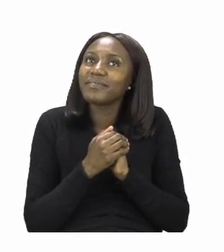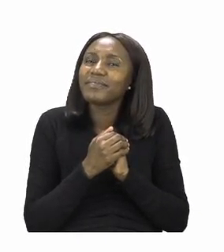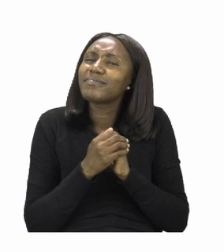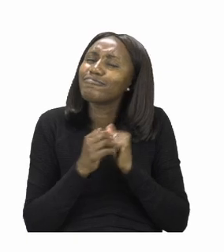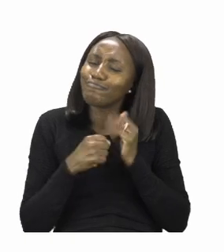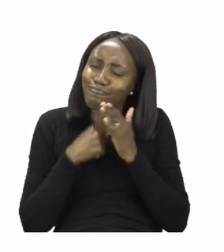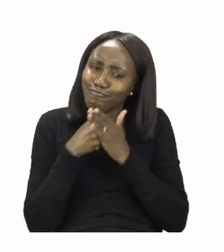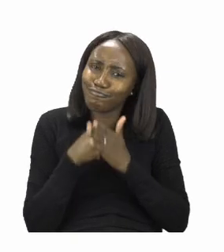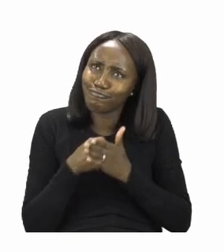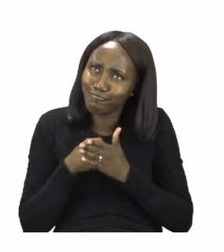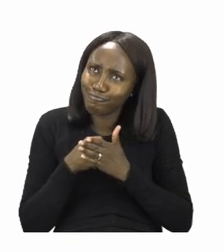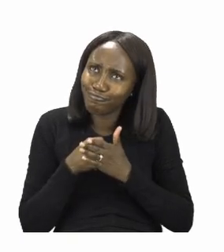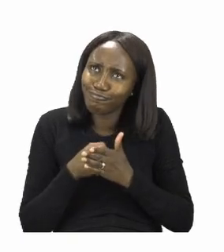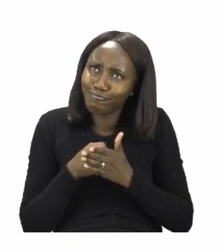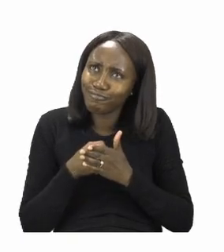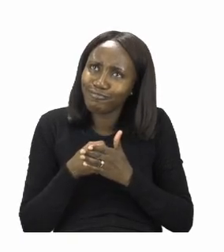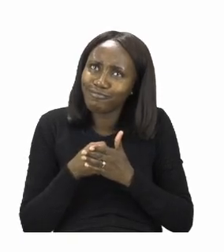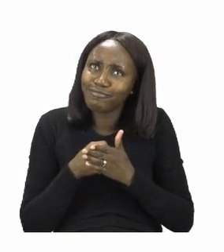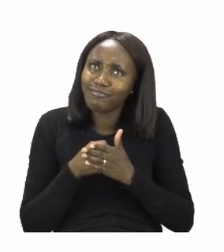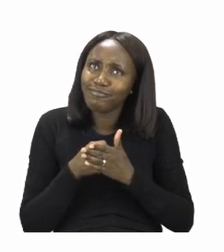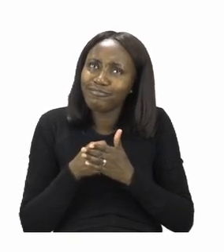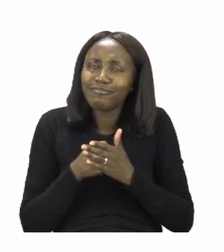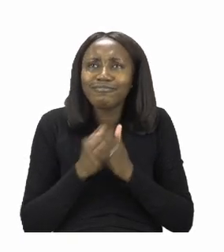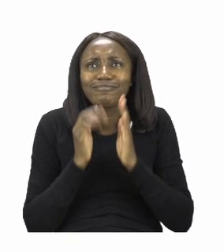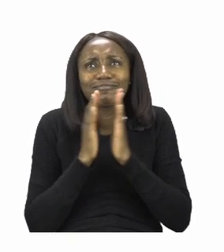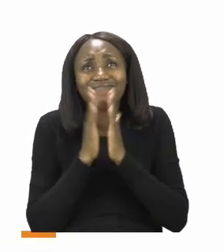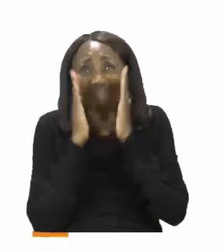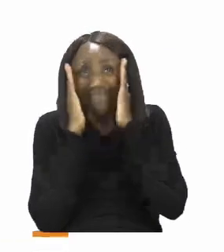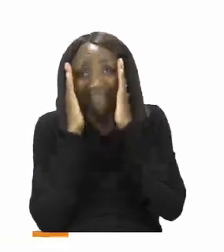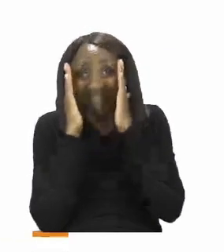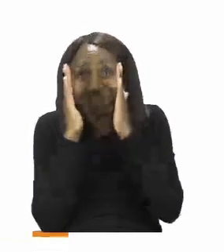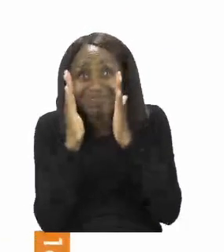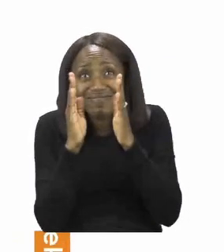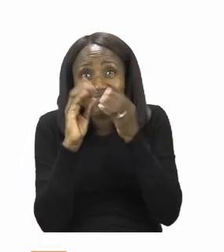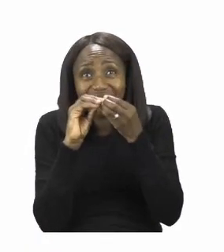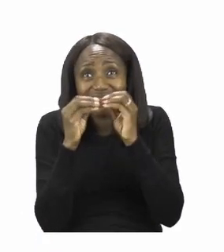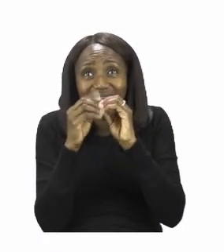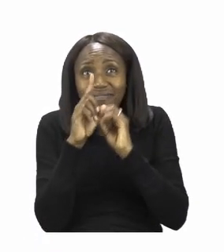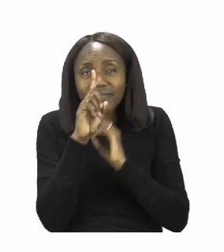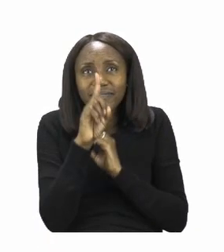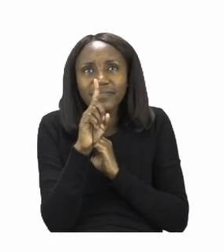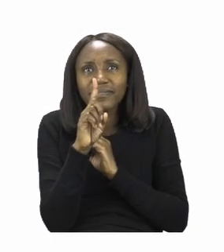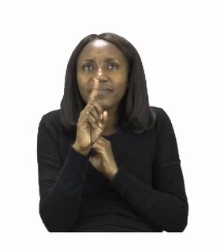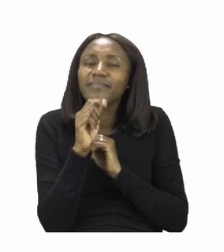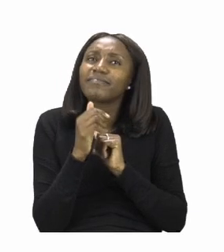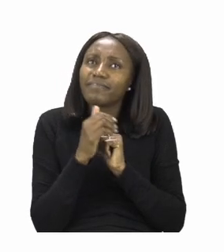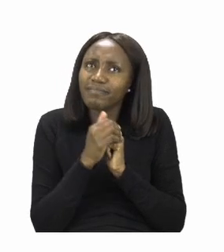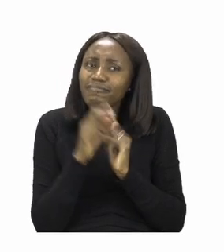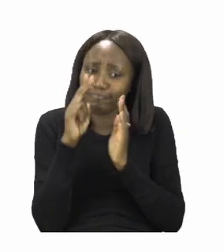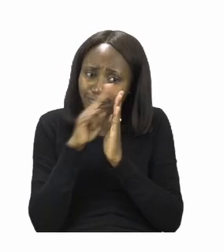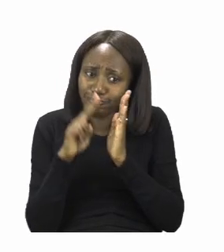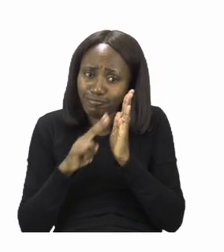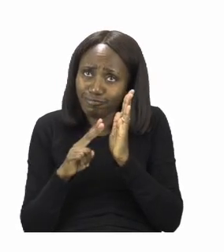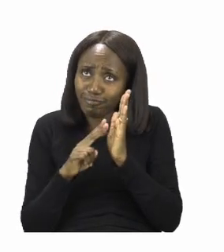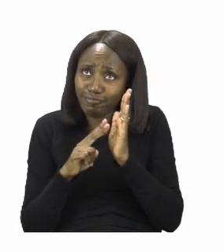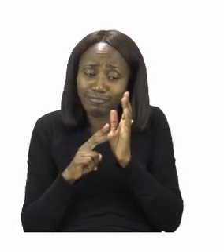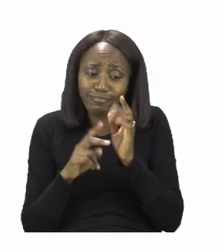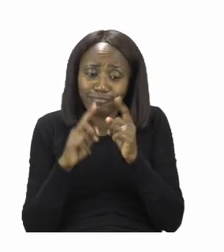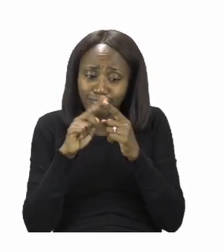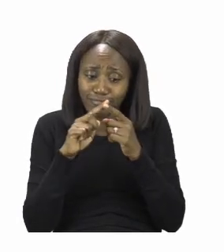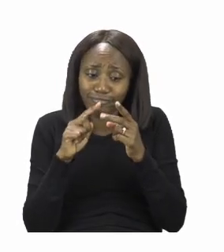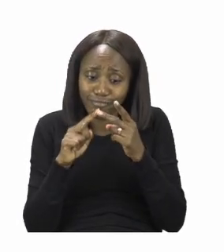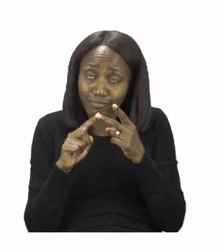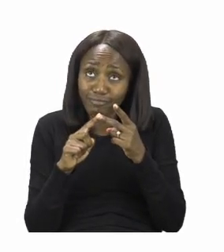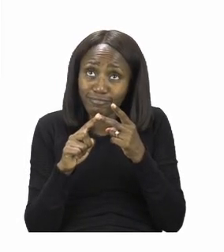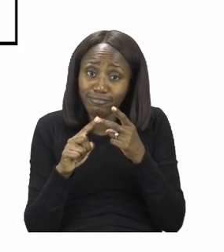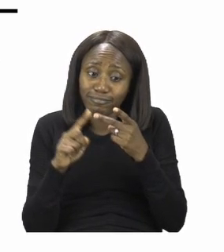do together. So, I want you to focus on number one. Remember, we're going to read it twice. The